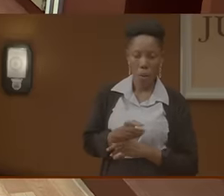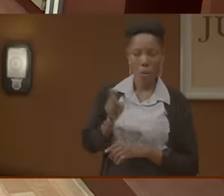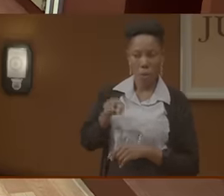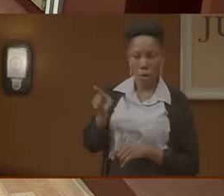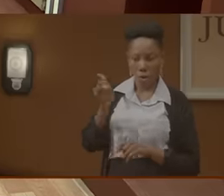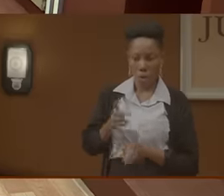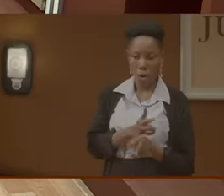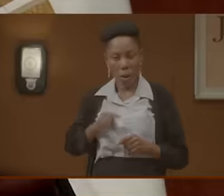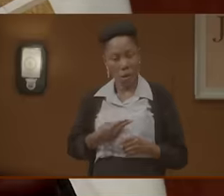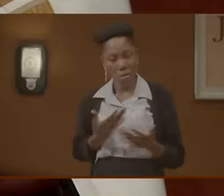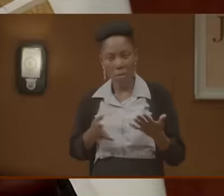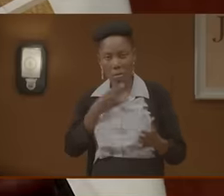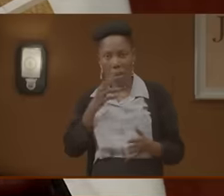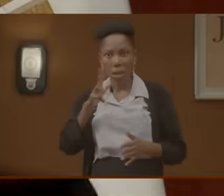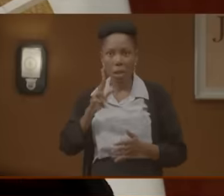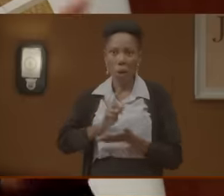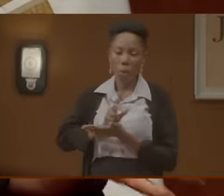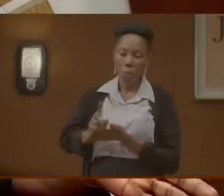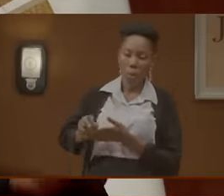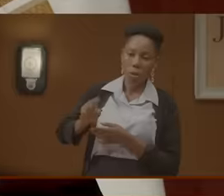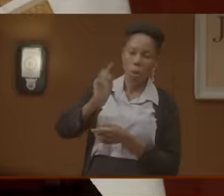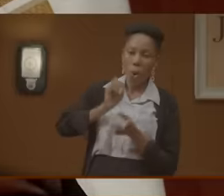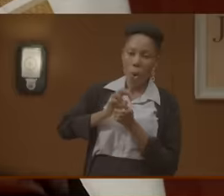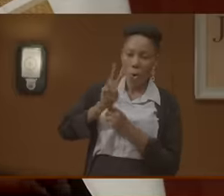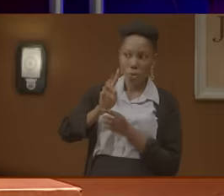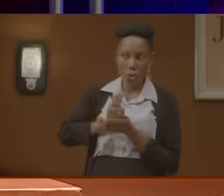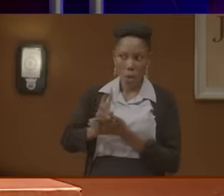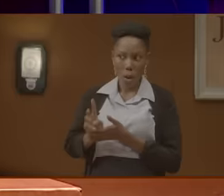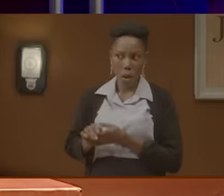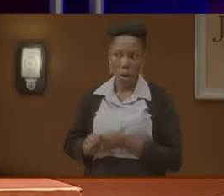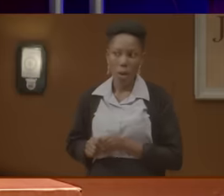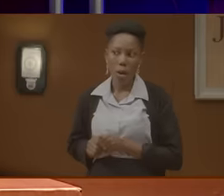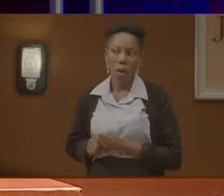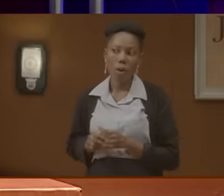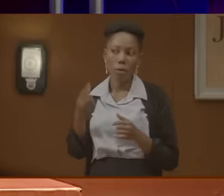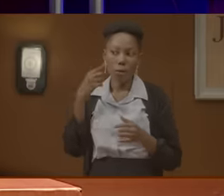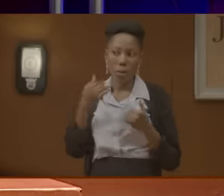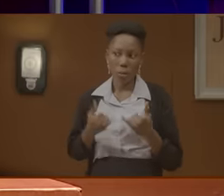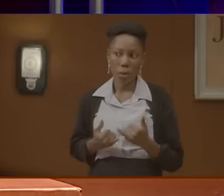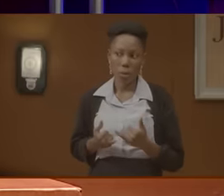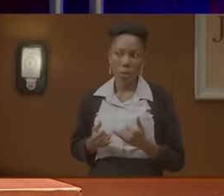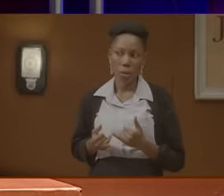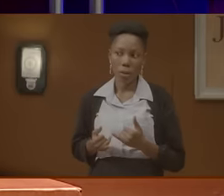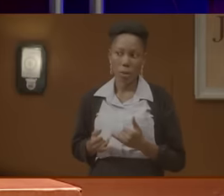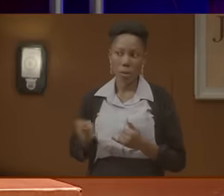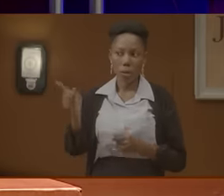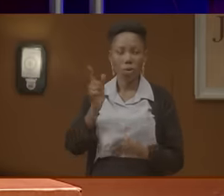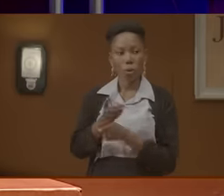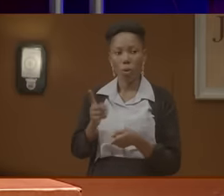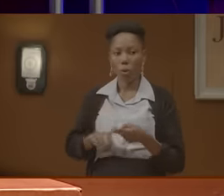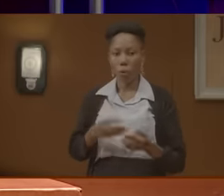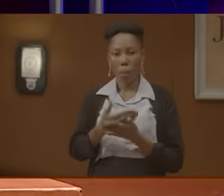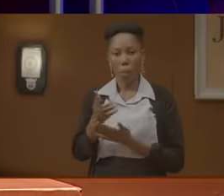of the children matters. 3 weeks' time. This is how much I'll take down. Like for now, what I'm trying to do now, you see, I want to buy their... textbook for